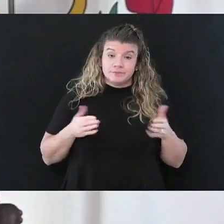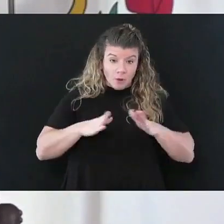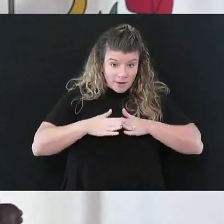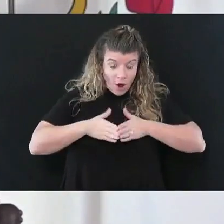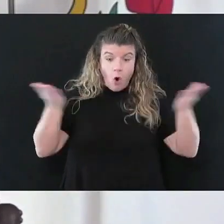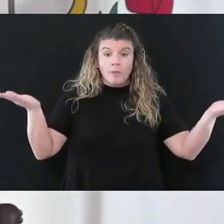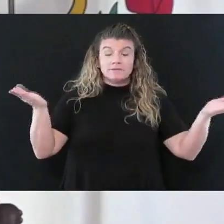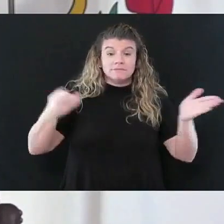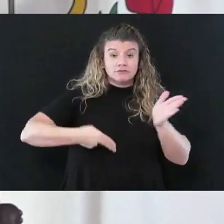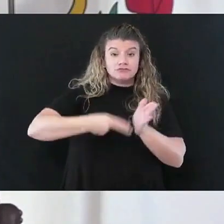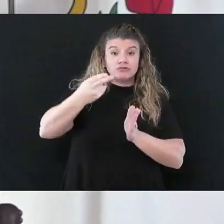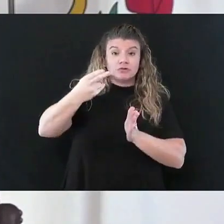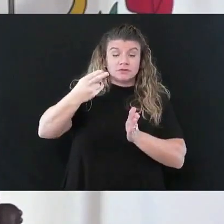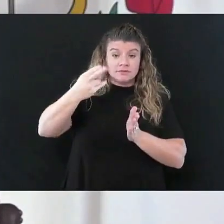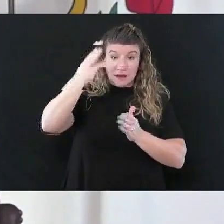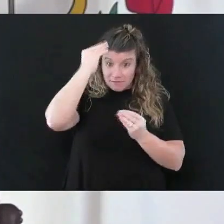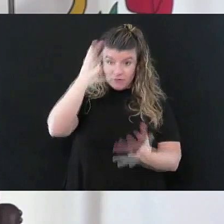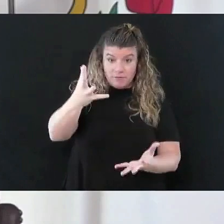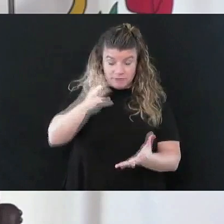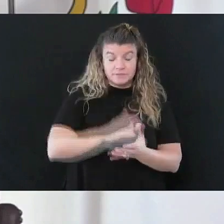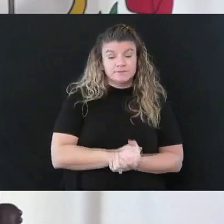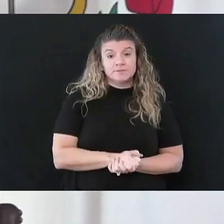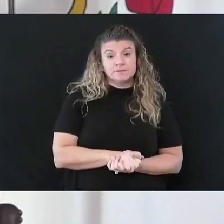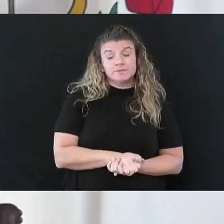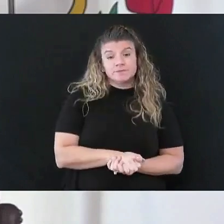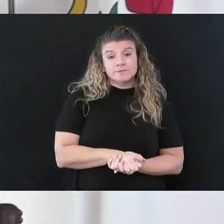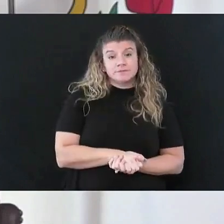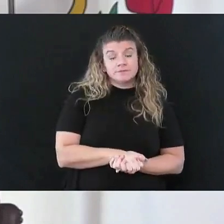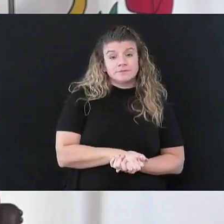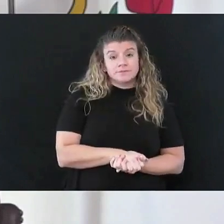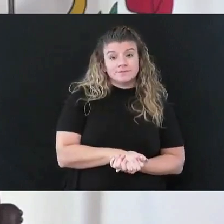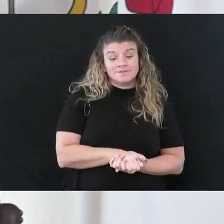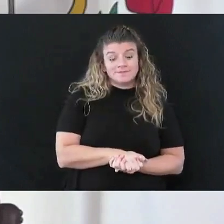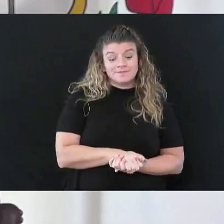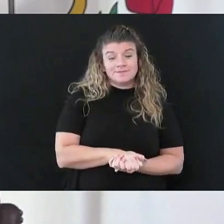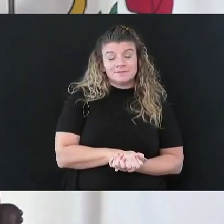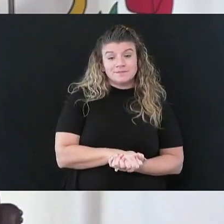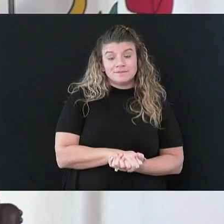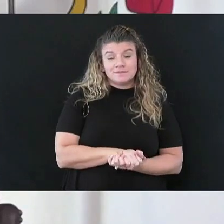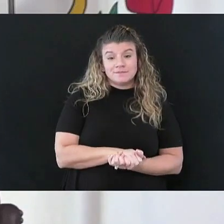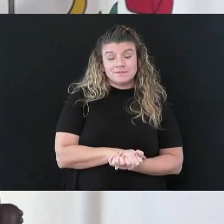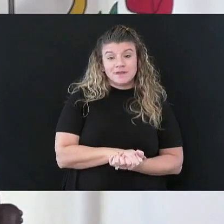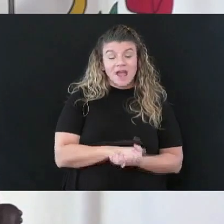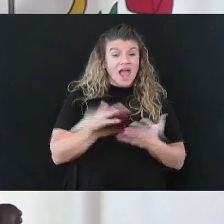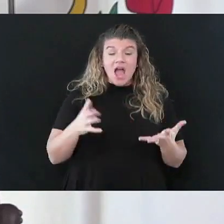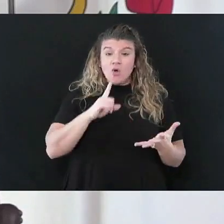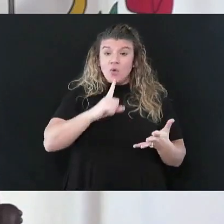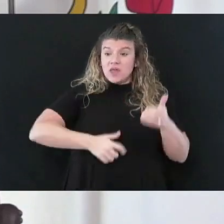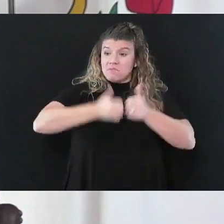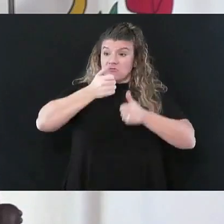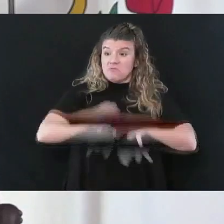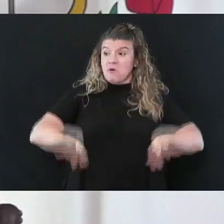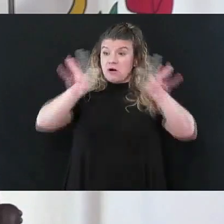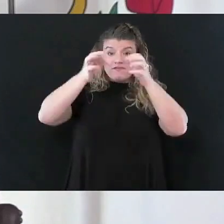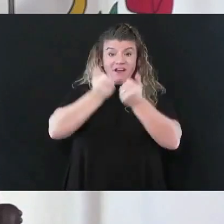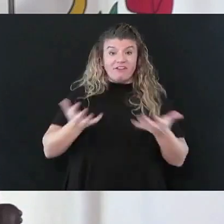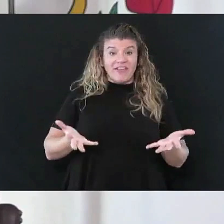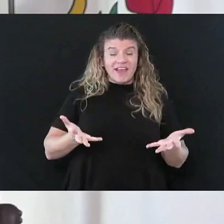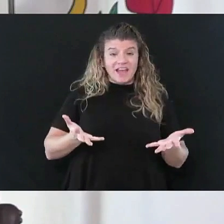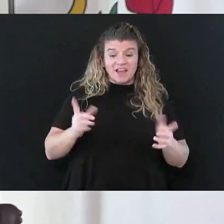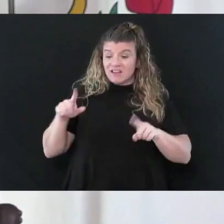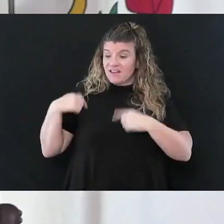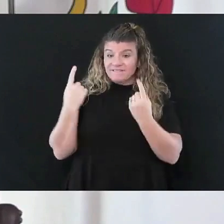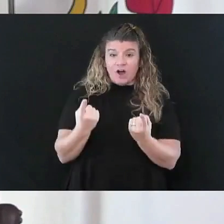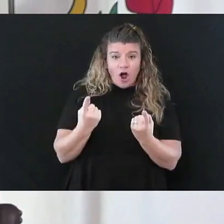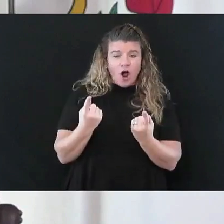is the truth as best I possibly can, and I'm gonna tell you bluntly. The bottom line of the whole thing is just this: as far